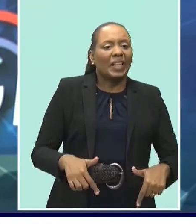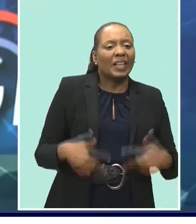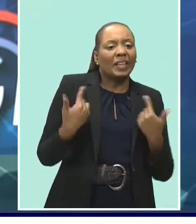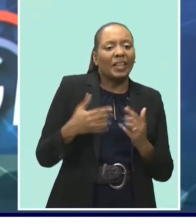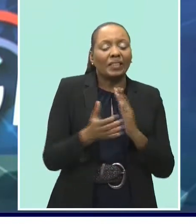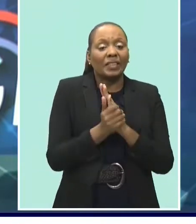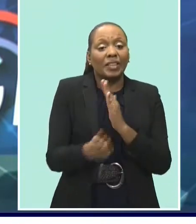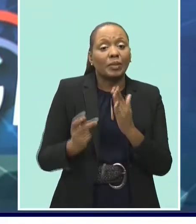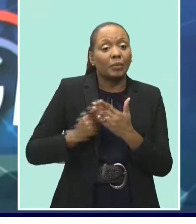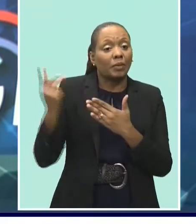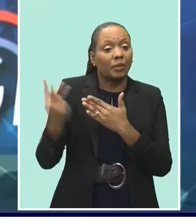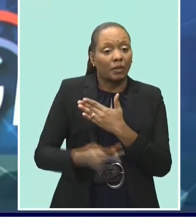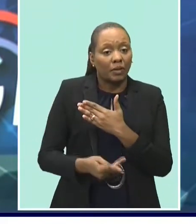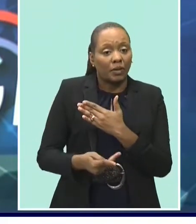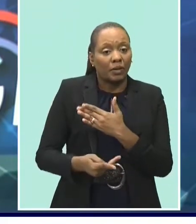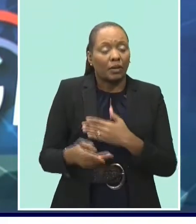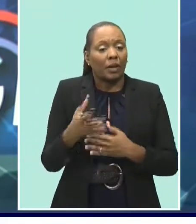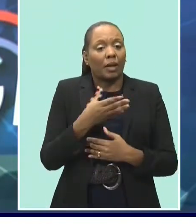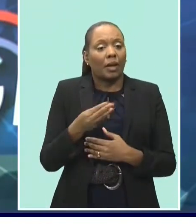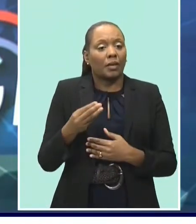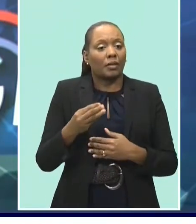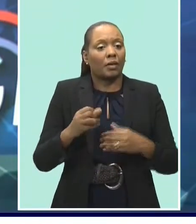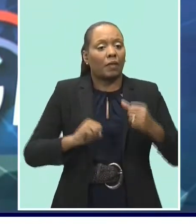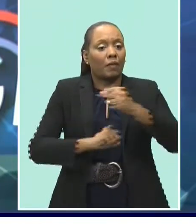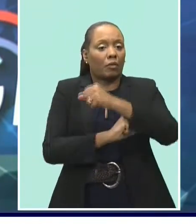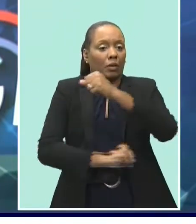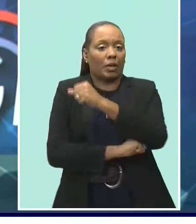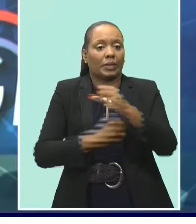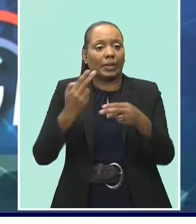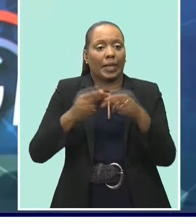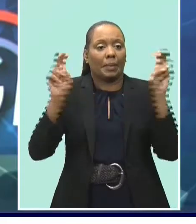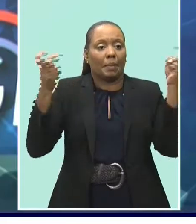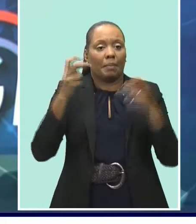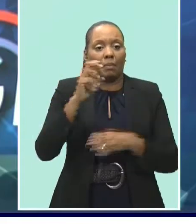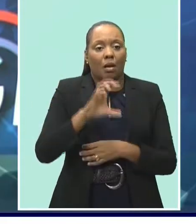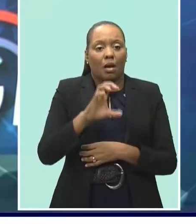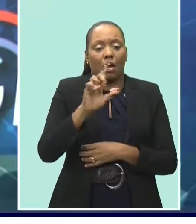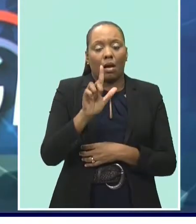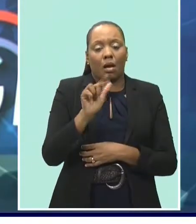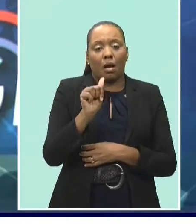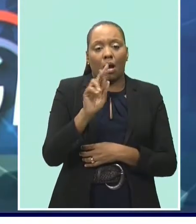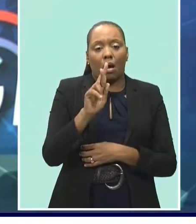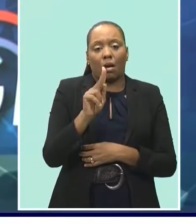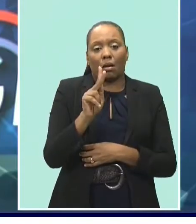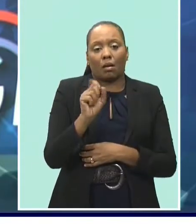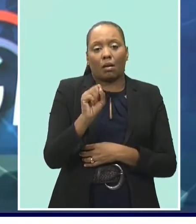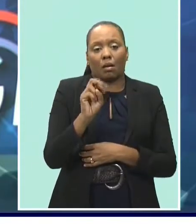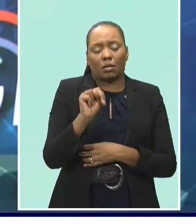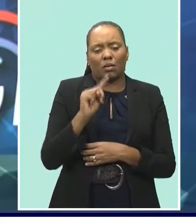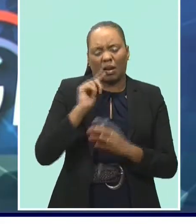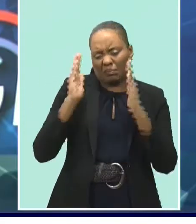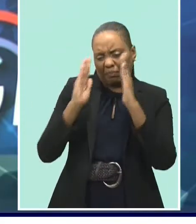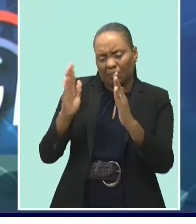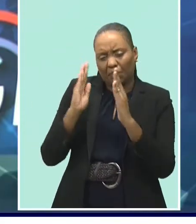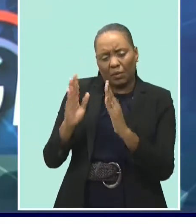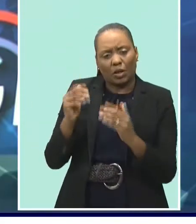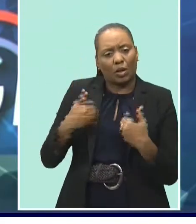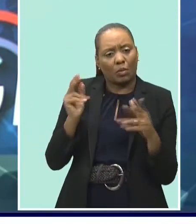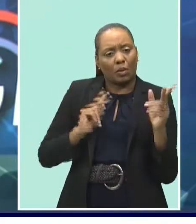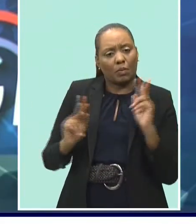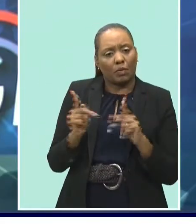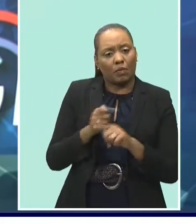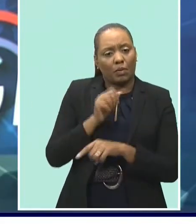program, which is hosted by the Clarkson Foundation. As we hear in this report from Lisa Lord, it targets young people in the constituency of St. James